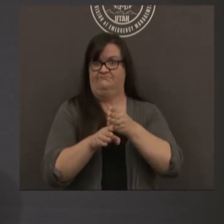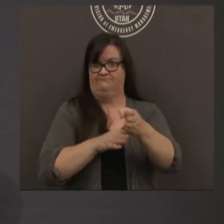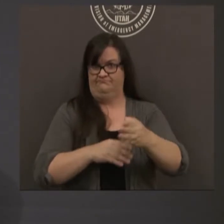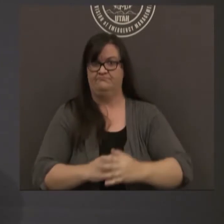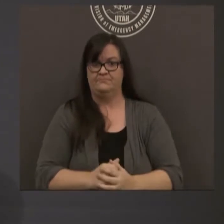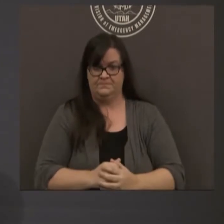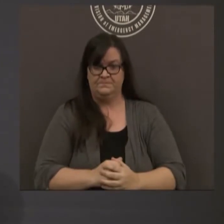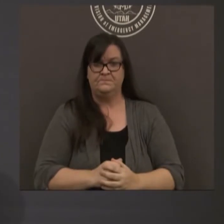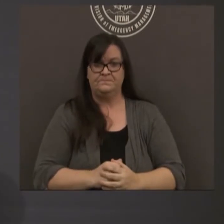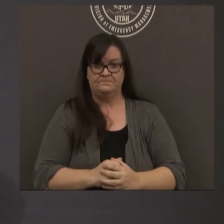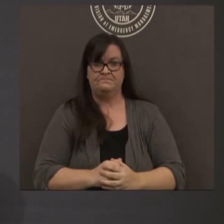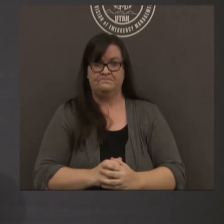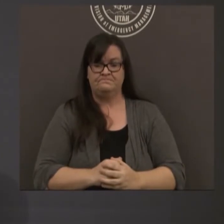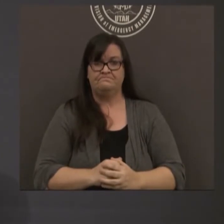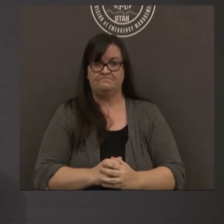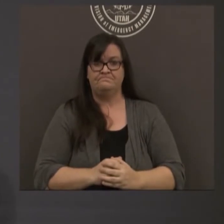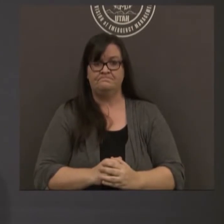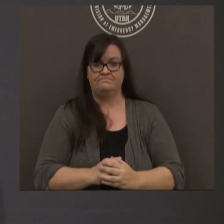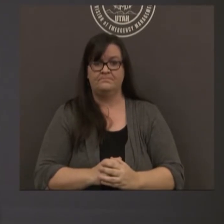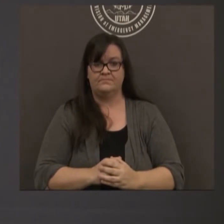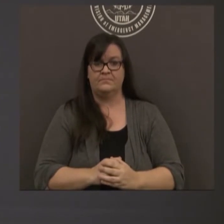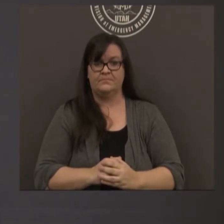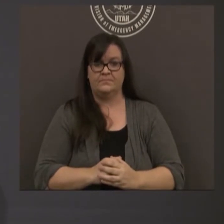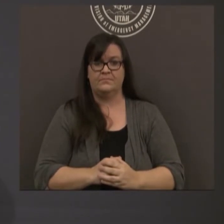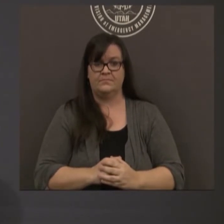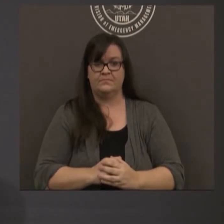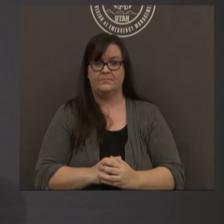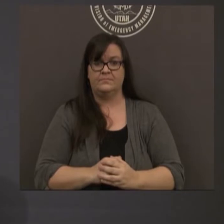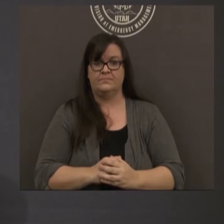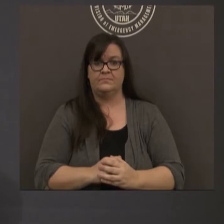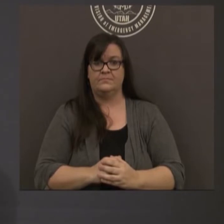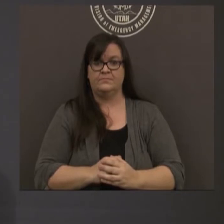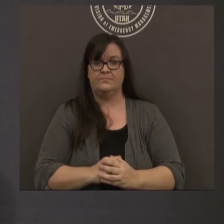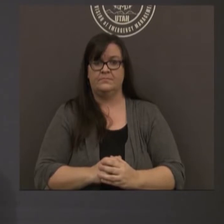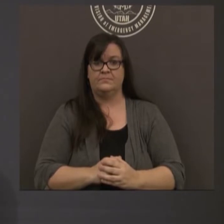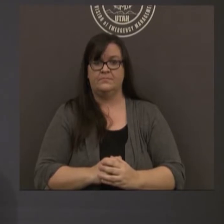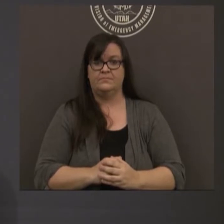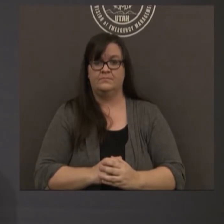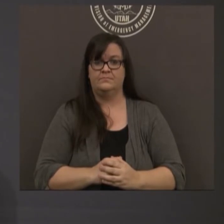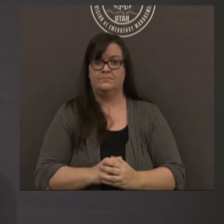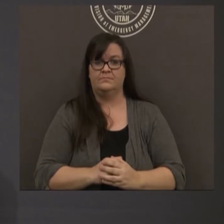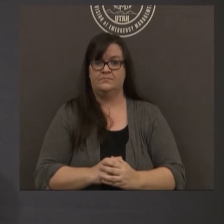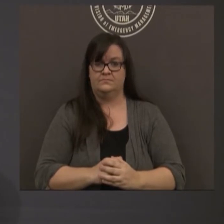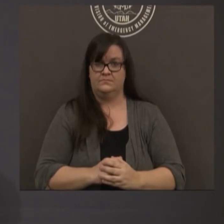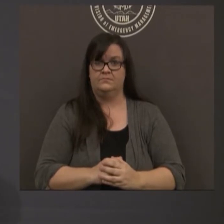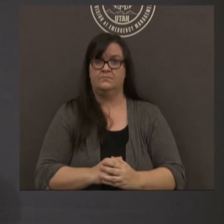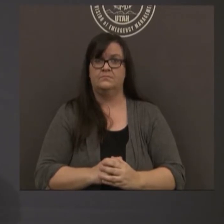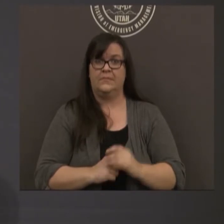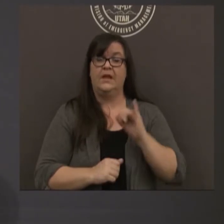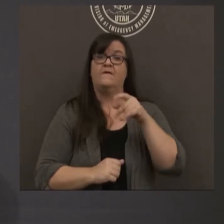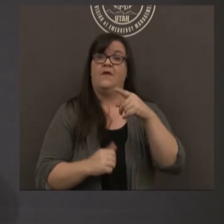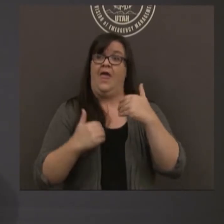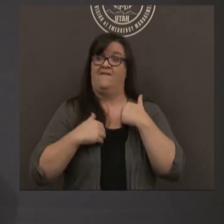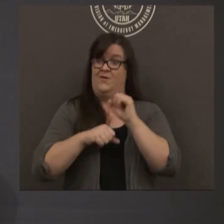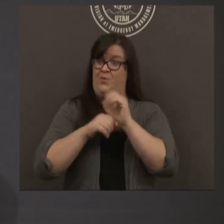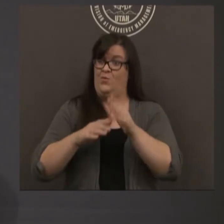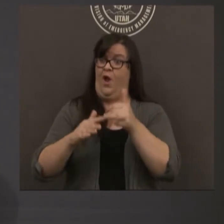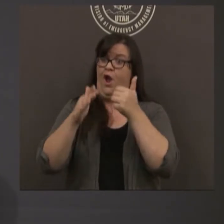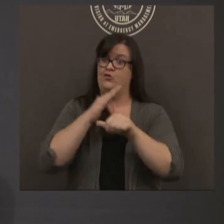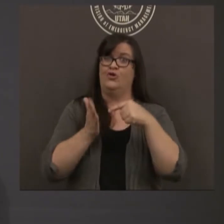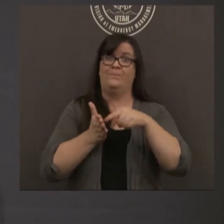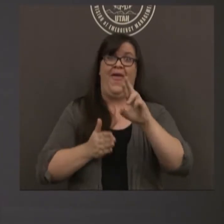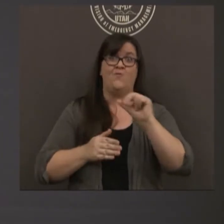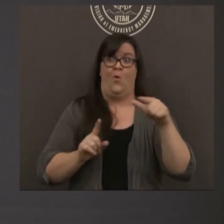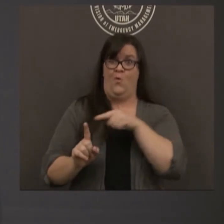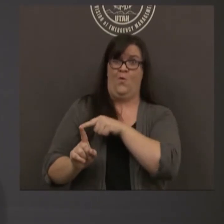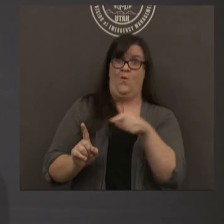Utah. As long as businesses keep their employees on payroll and use the loan for operating